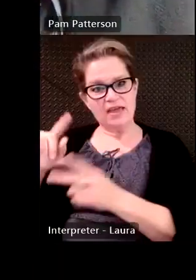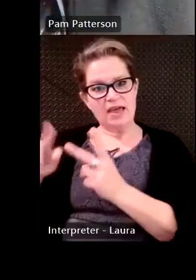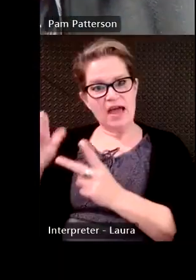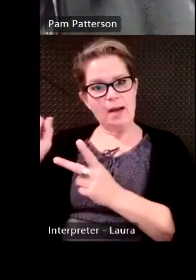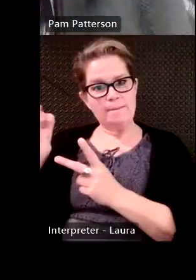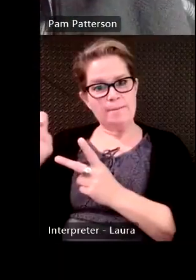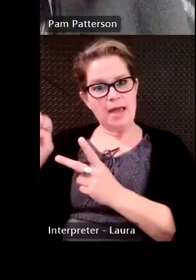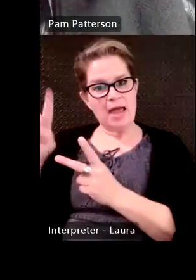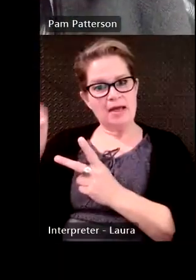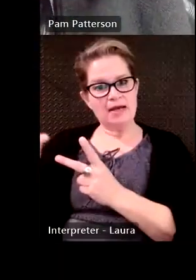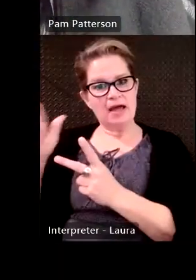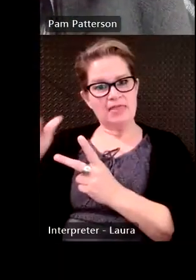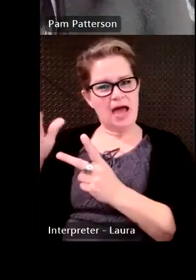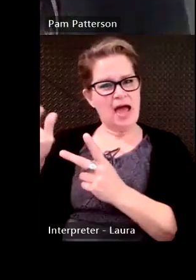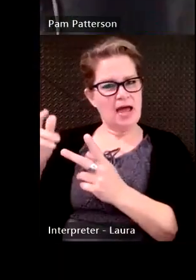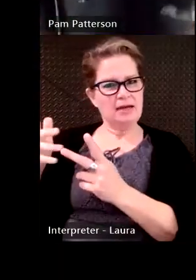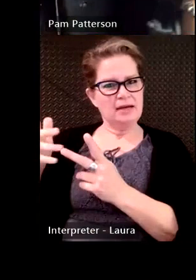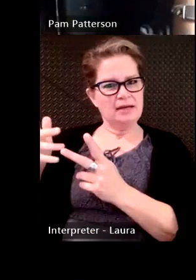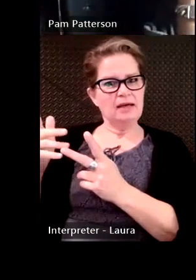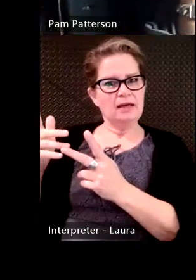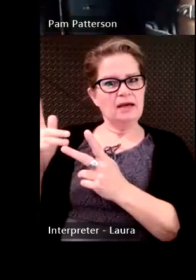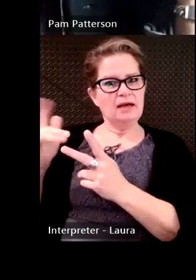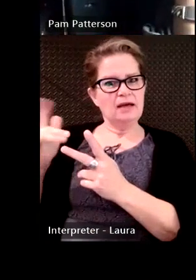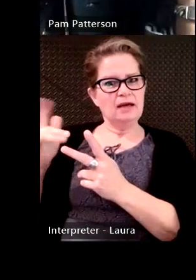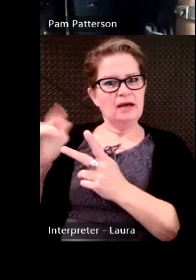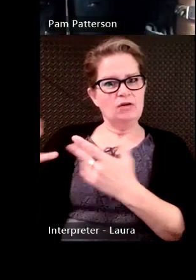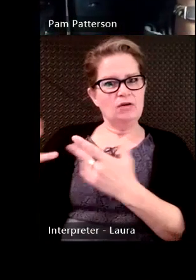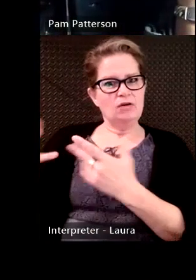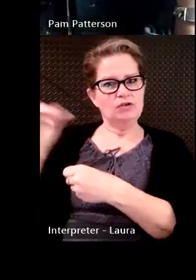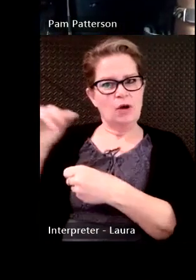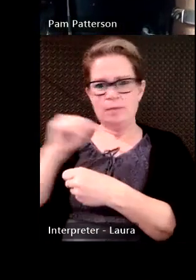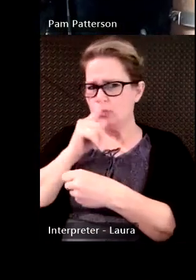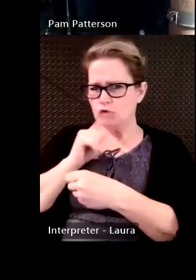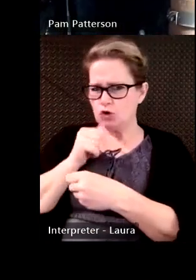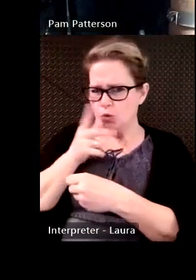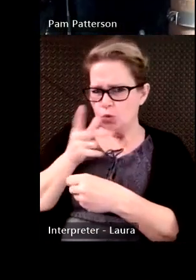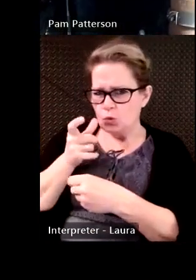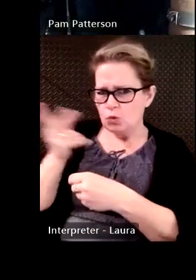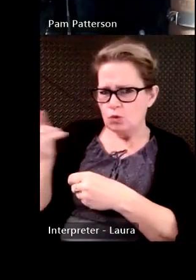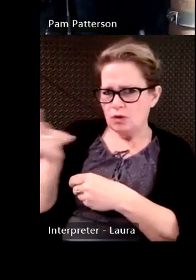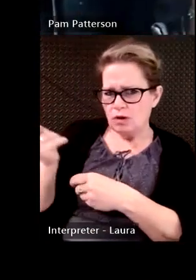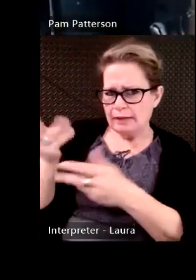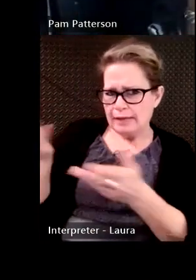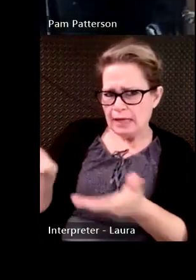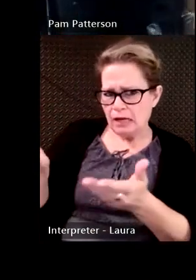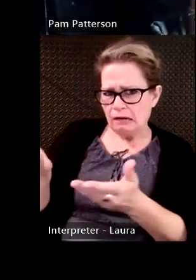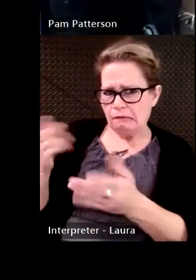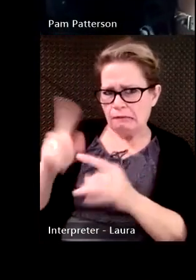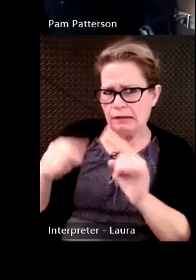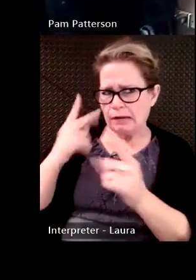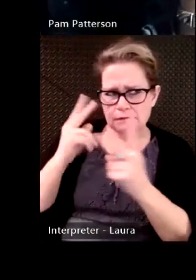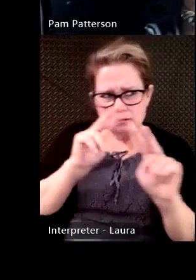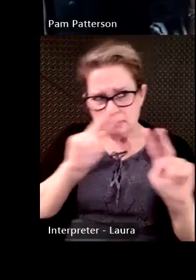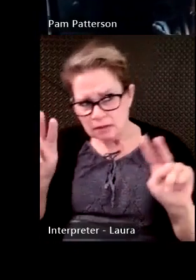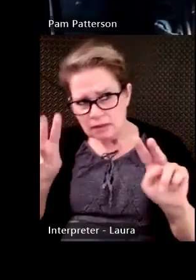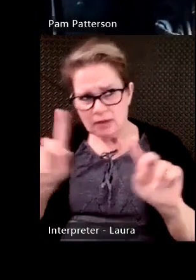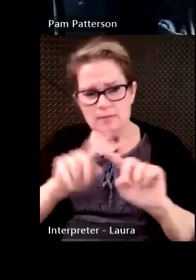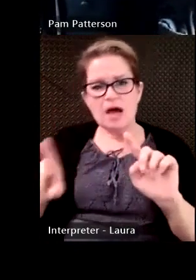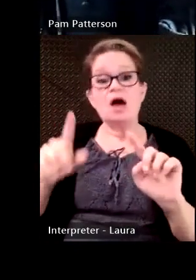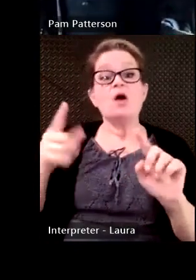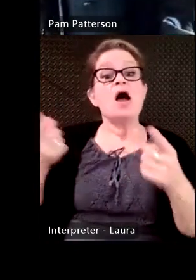either of them are here. Of course, I can't see anyway, but what since then is they